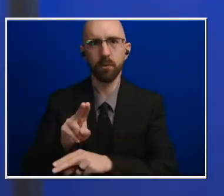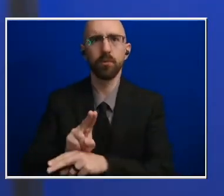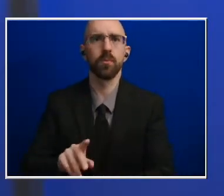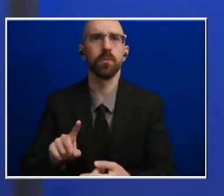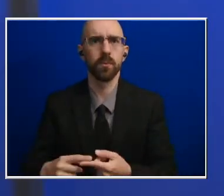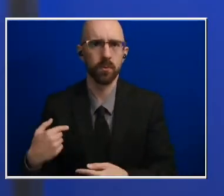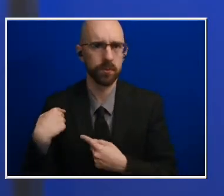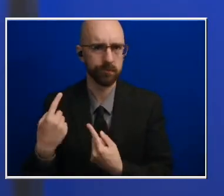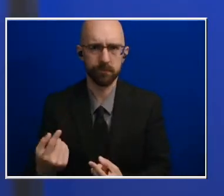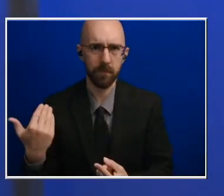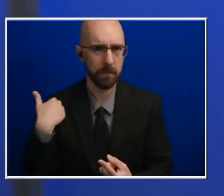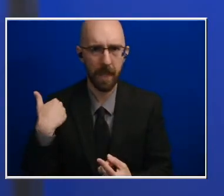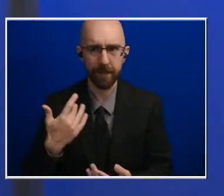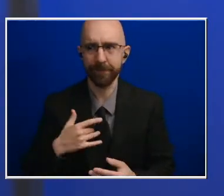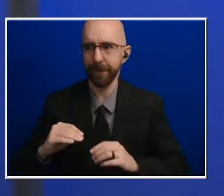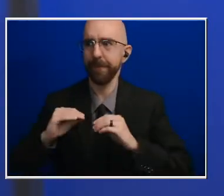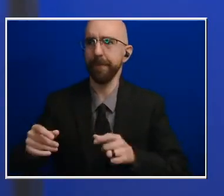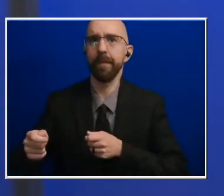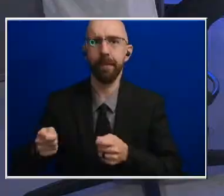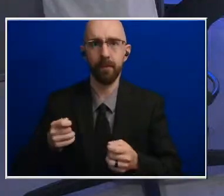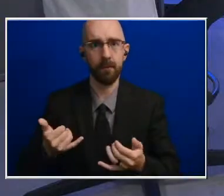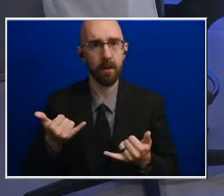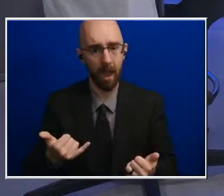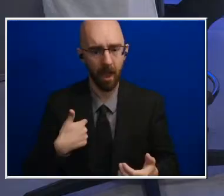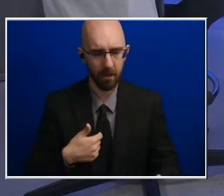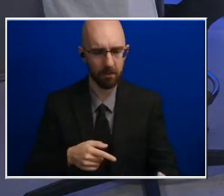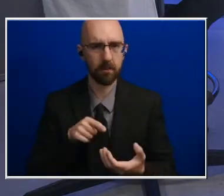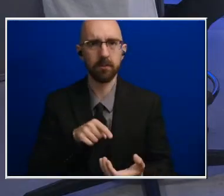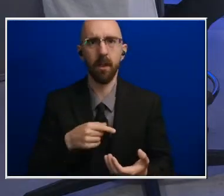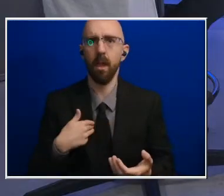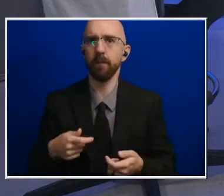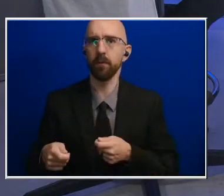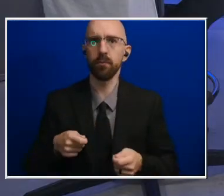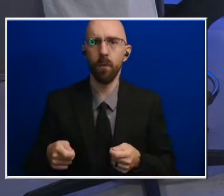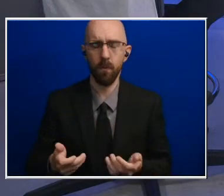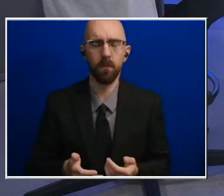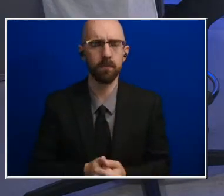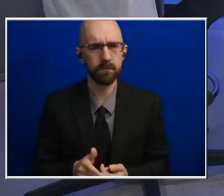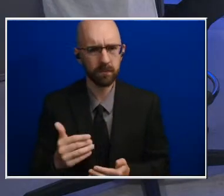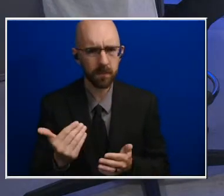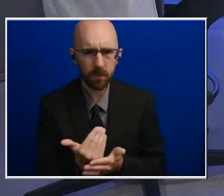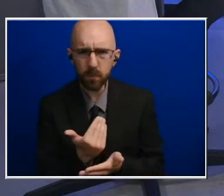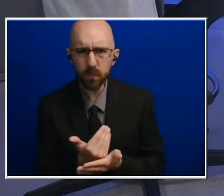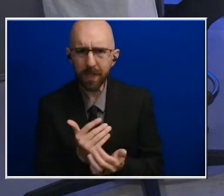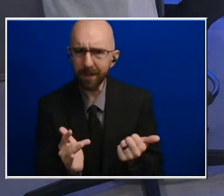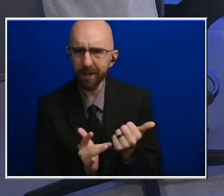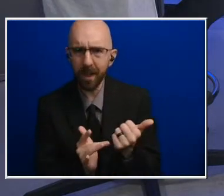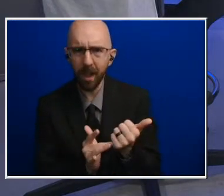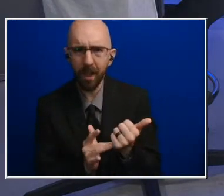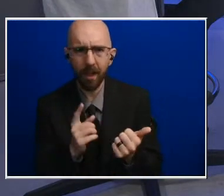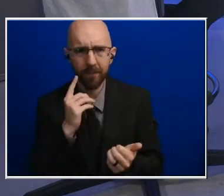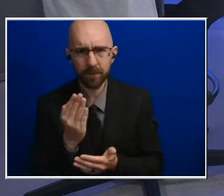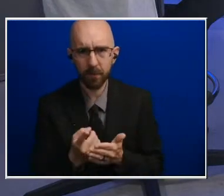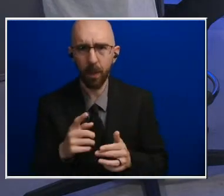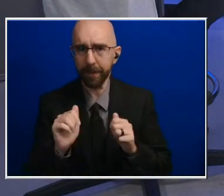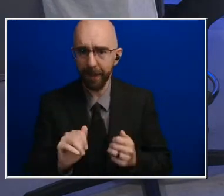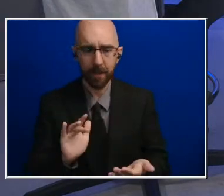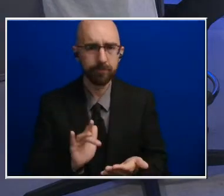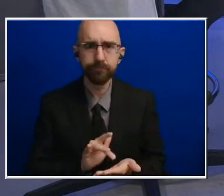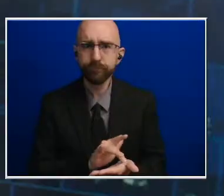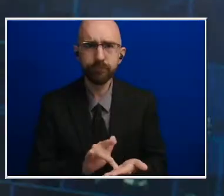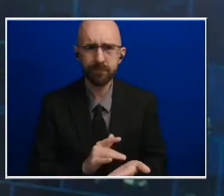Yeah. So. And how new was that? How often, I mean, this type of technology for somebody to be able to do this on their phone? Yes,